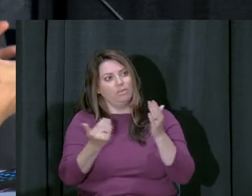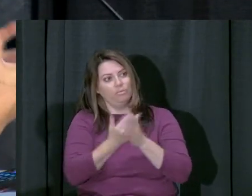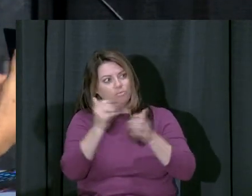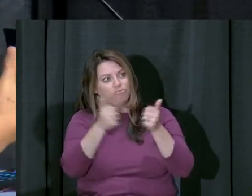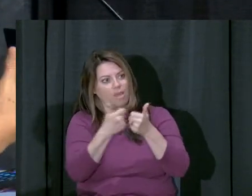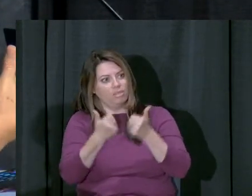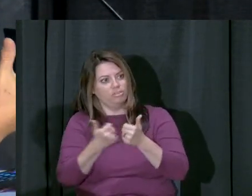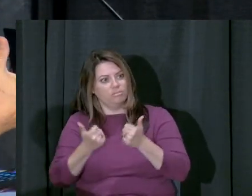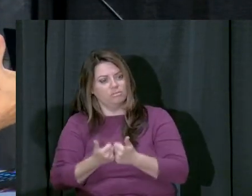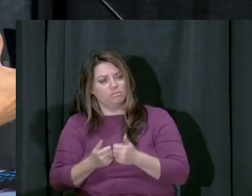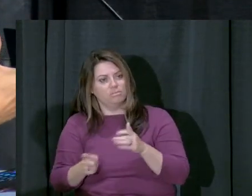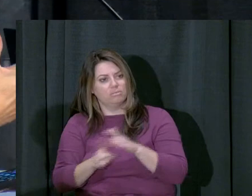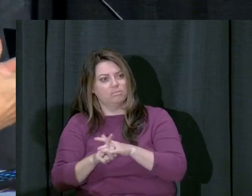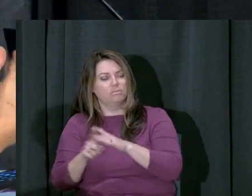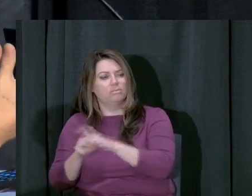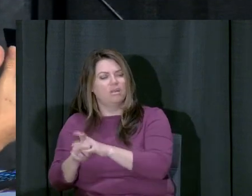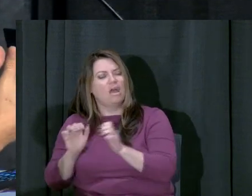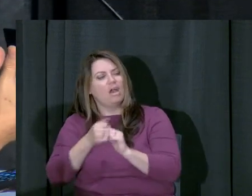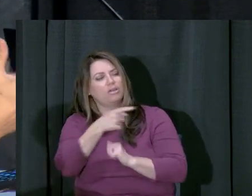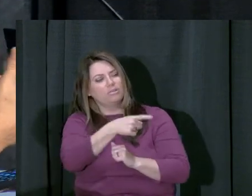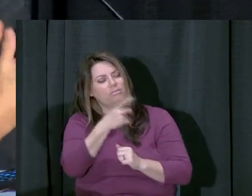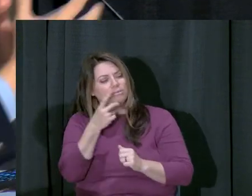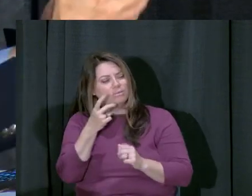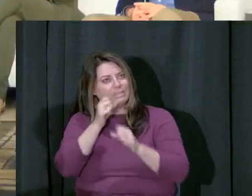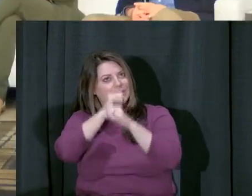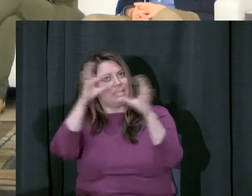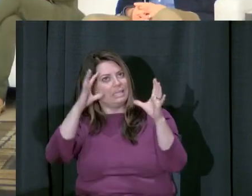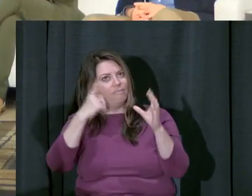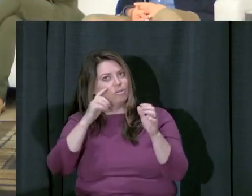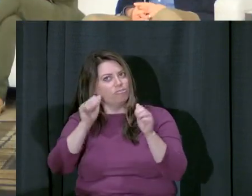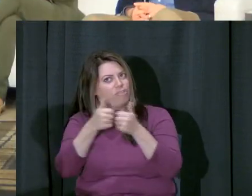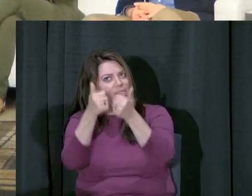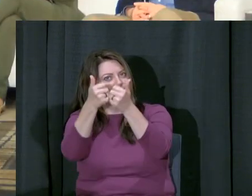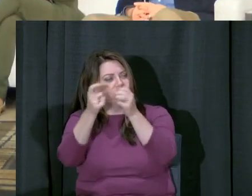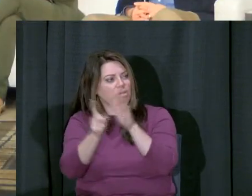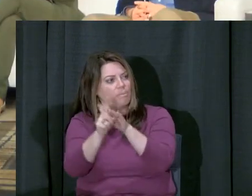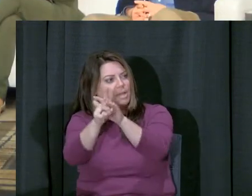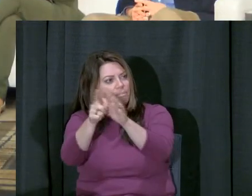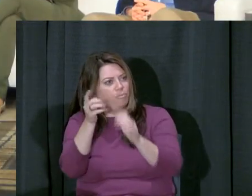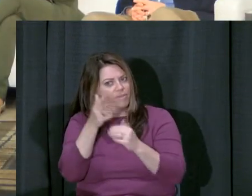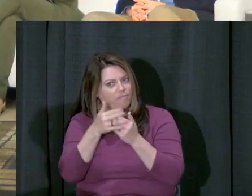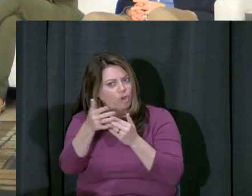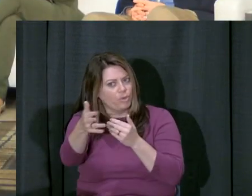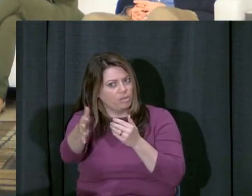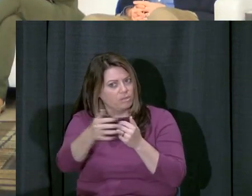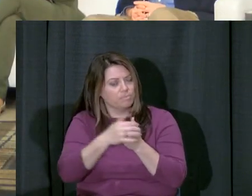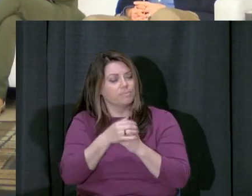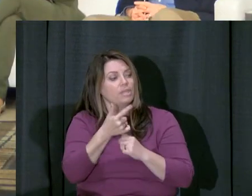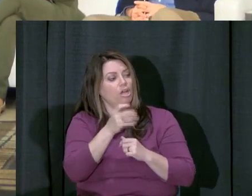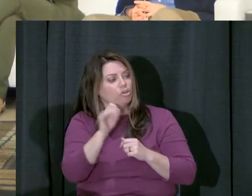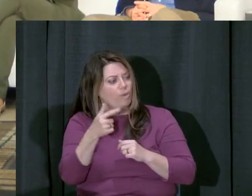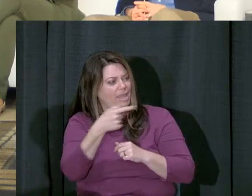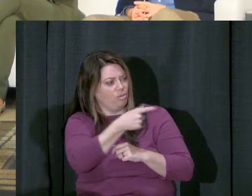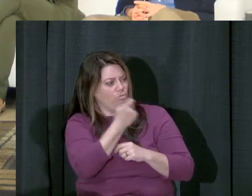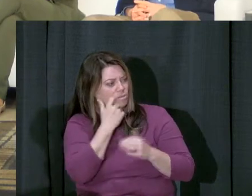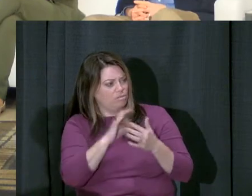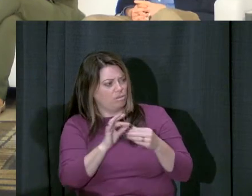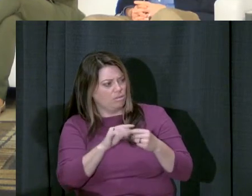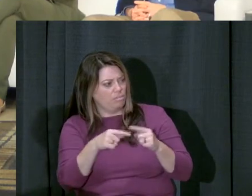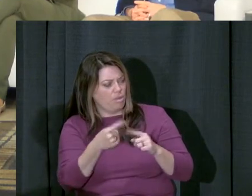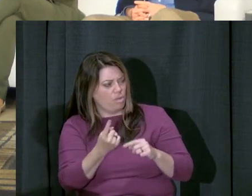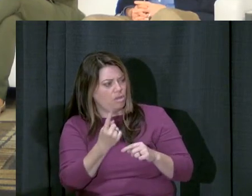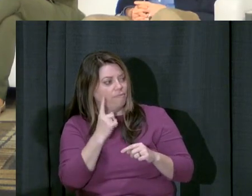how do you see that in terms of challenges now for tech as we move forward? I mean, Greg, you just talked about one of them, right? In terms